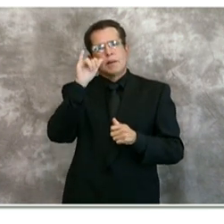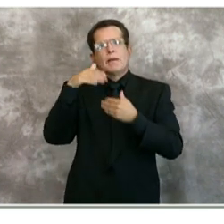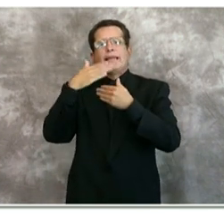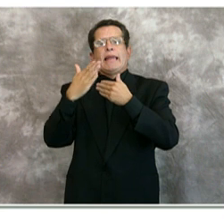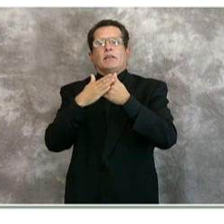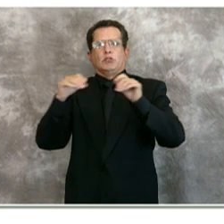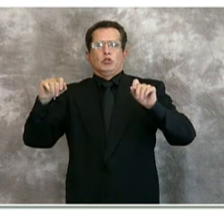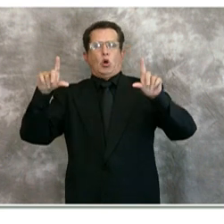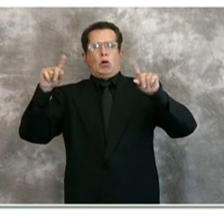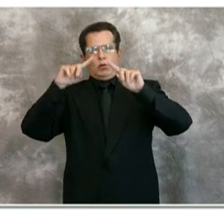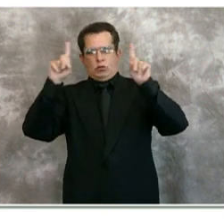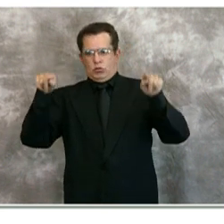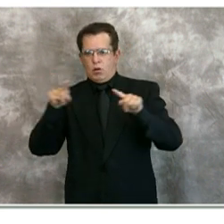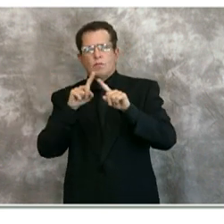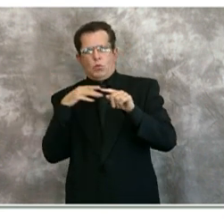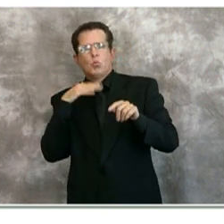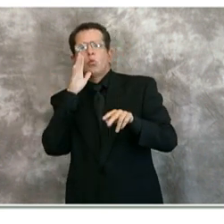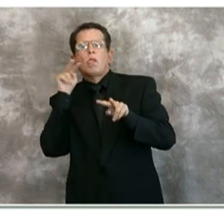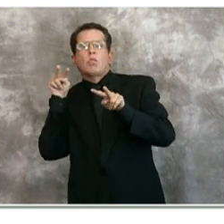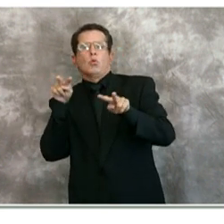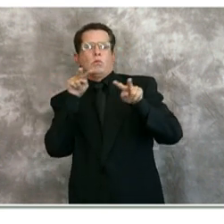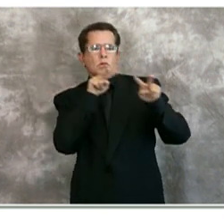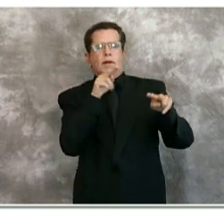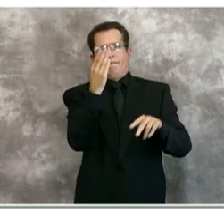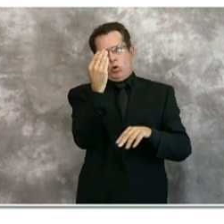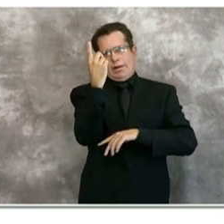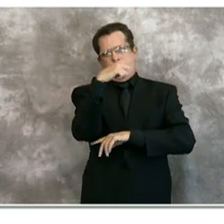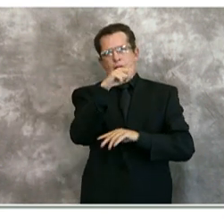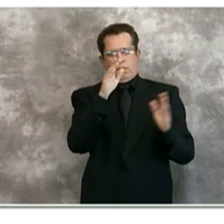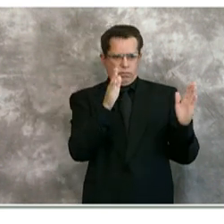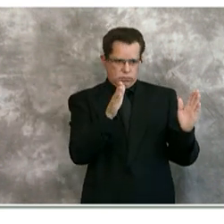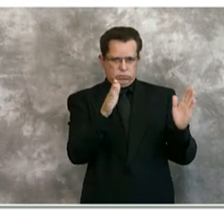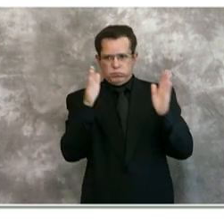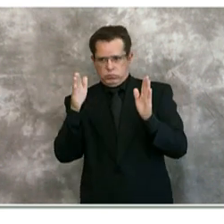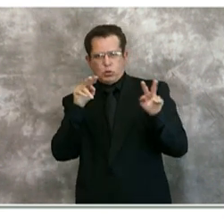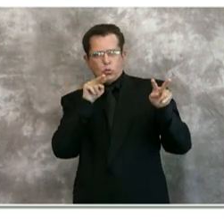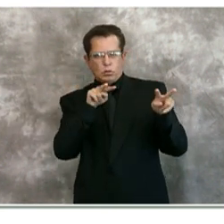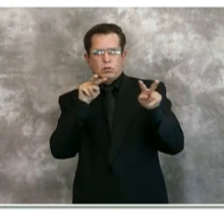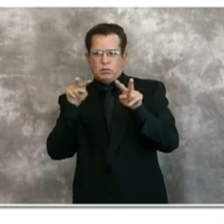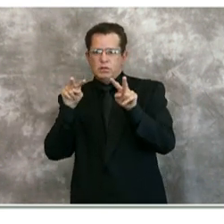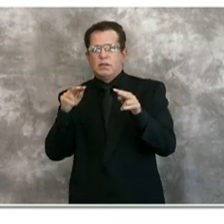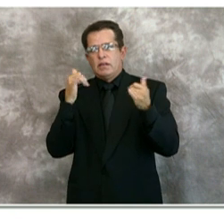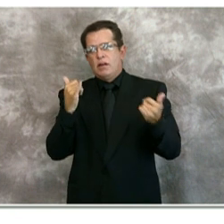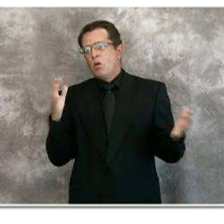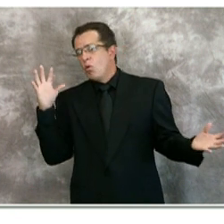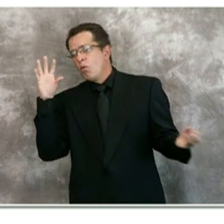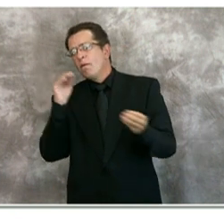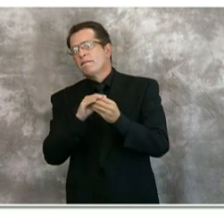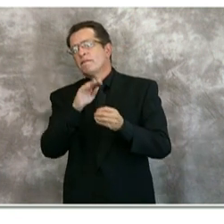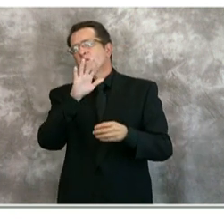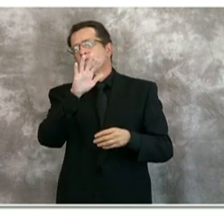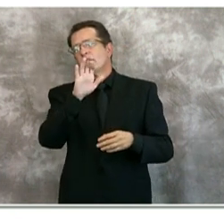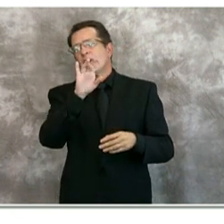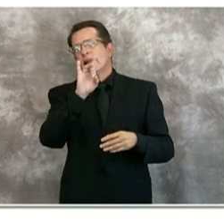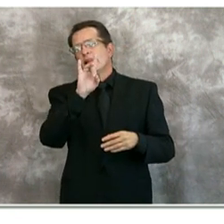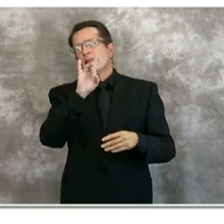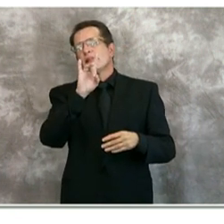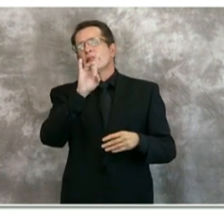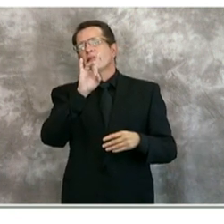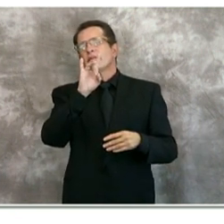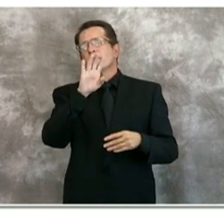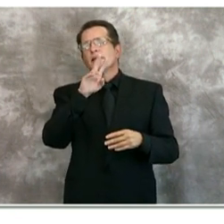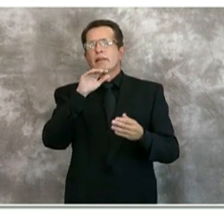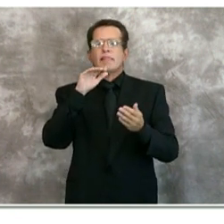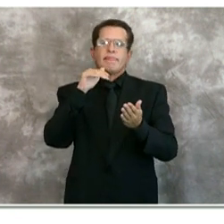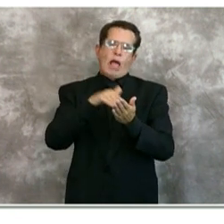beginning, which is also 14 days. We're now over 580,000 total tests reported. 11% is our